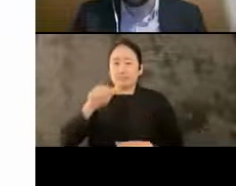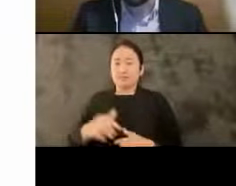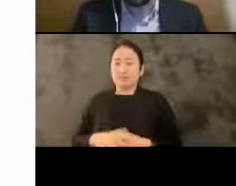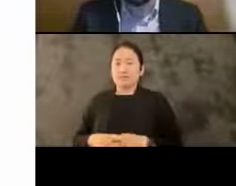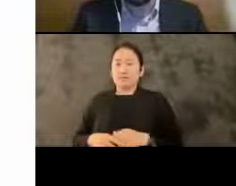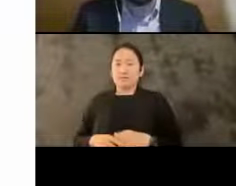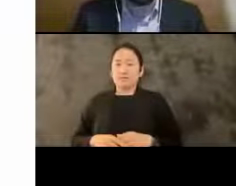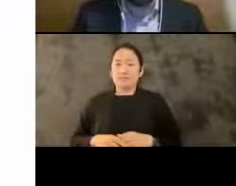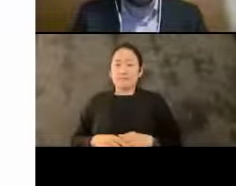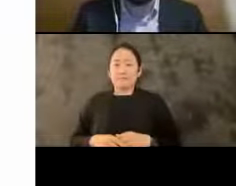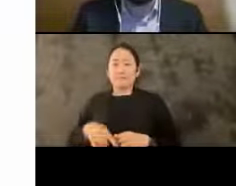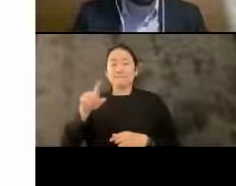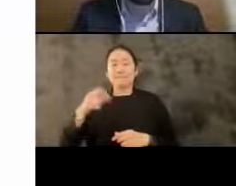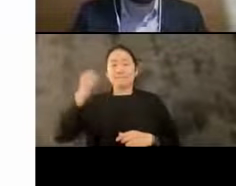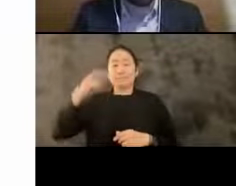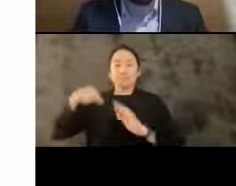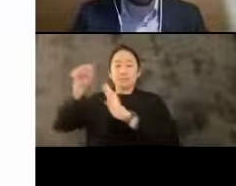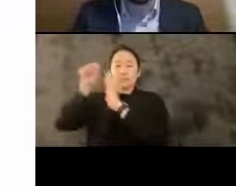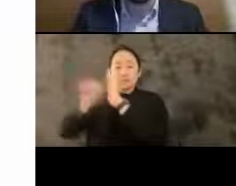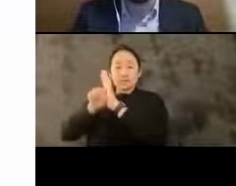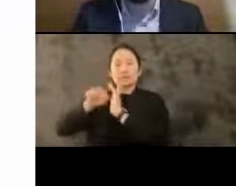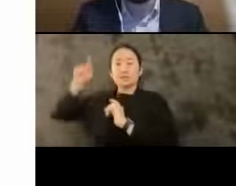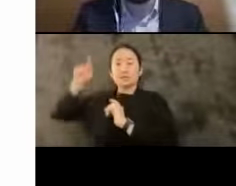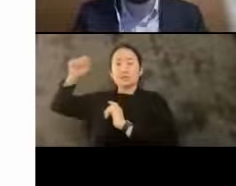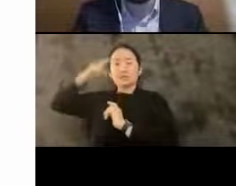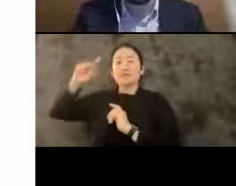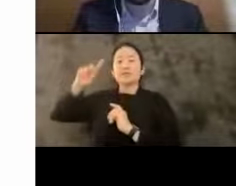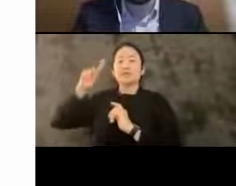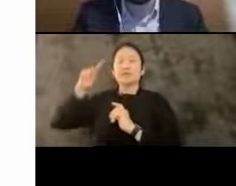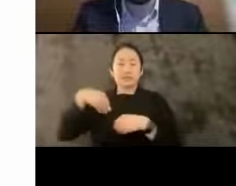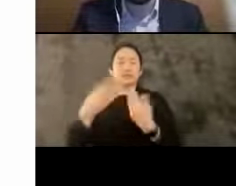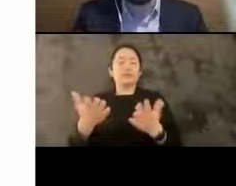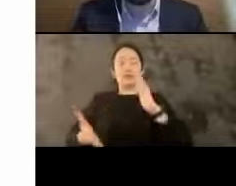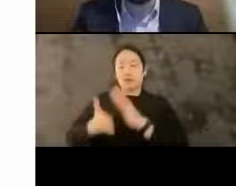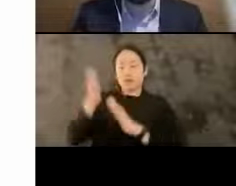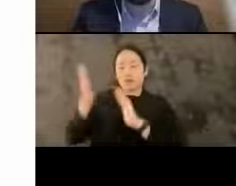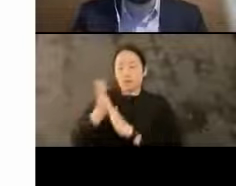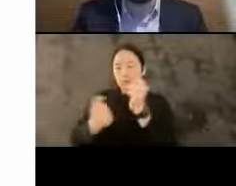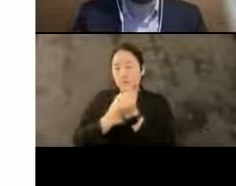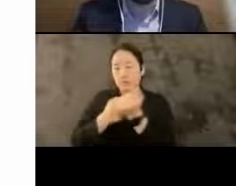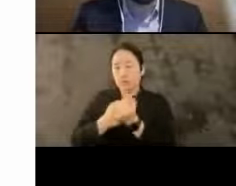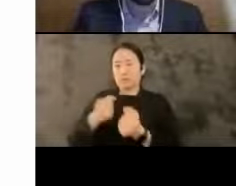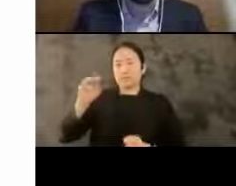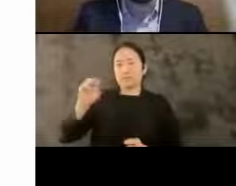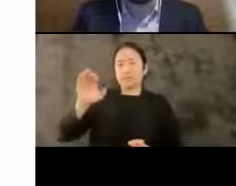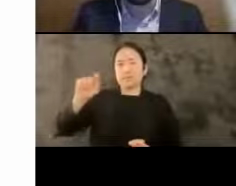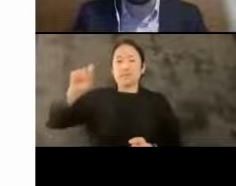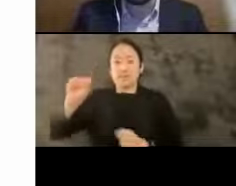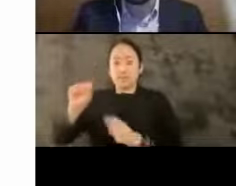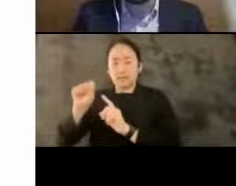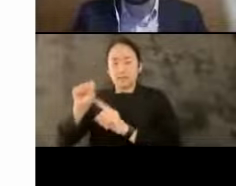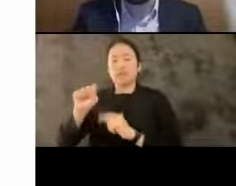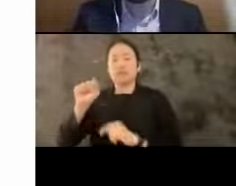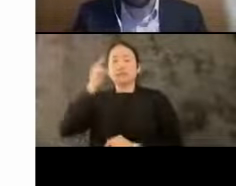The state does provide a fair amount of operating support for MCTS, though, as part of the regular biennial state